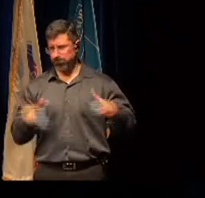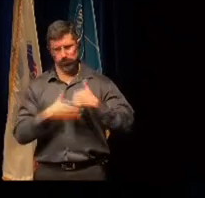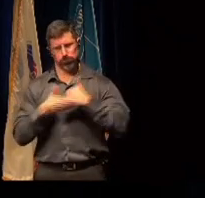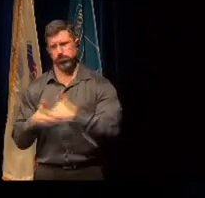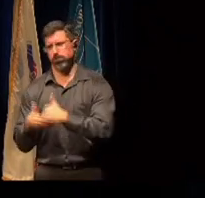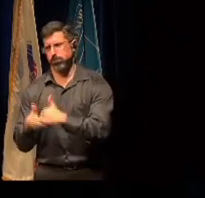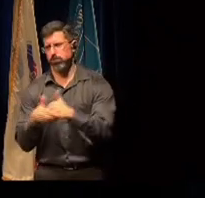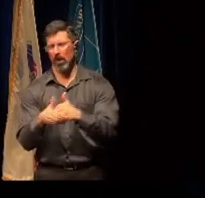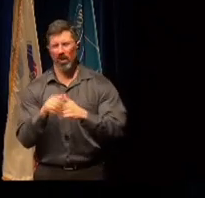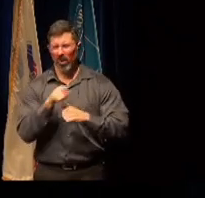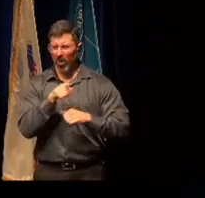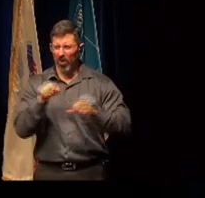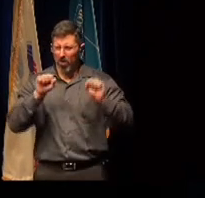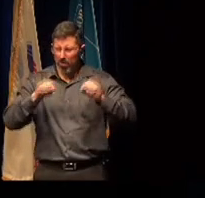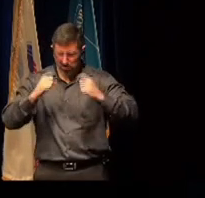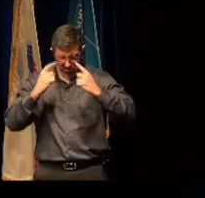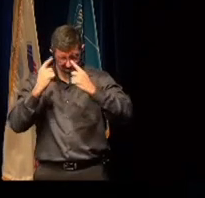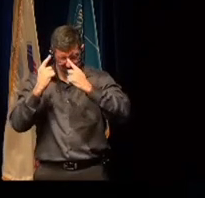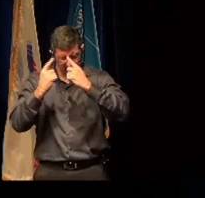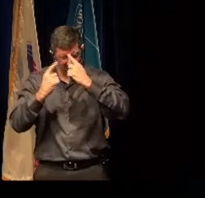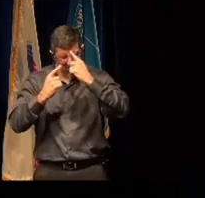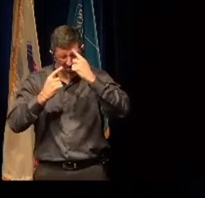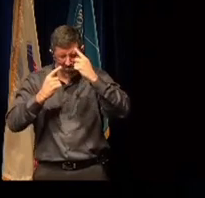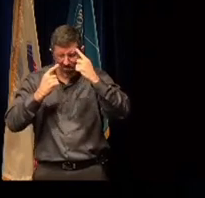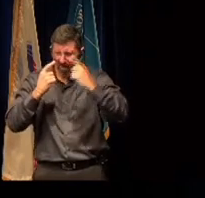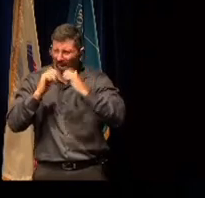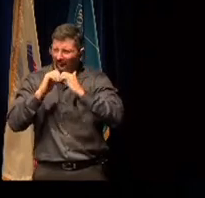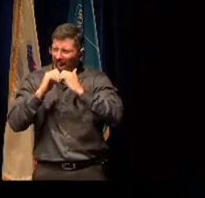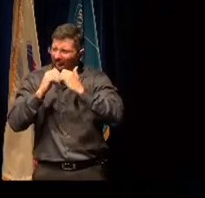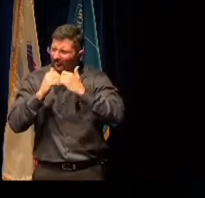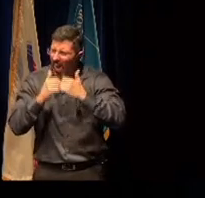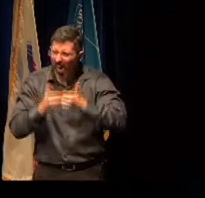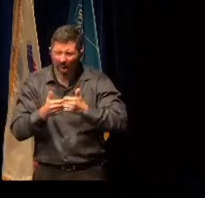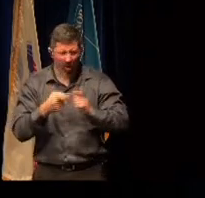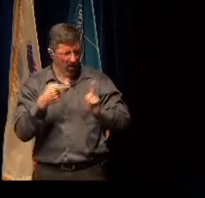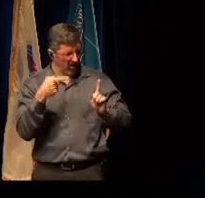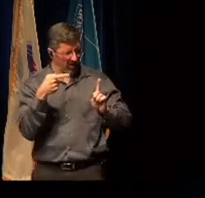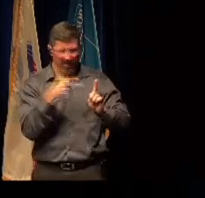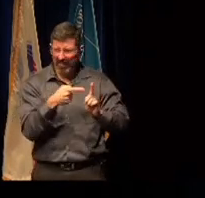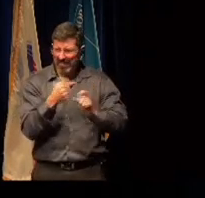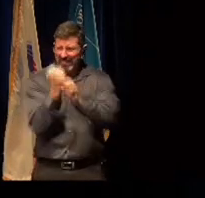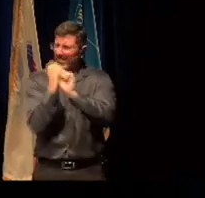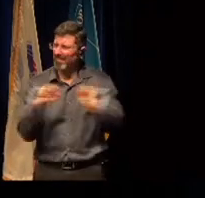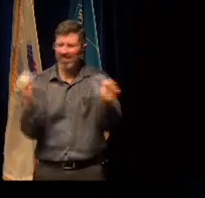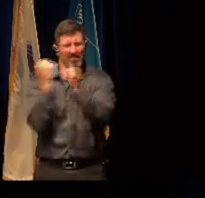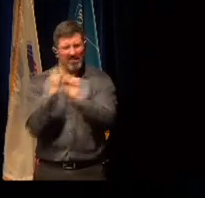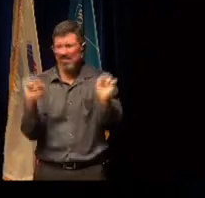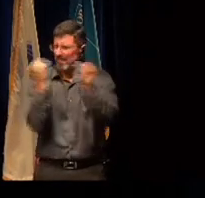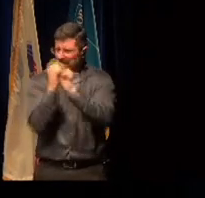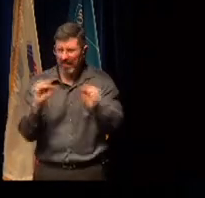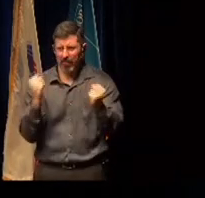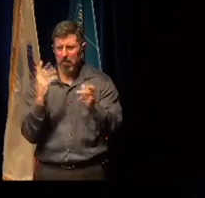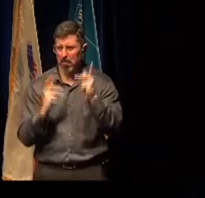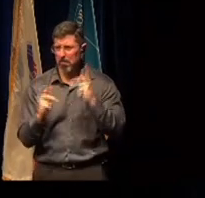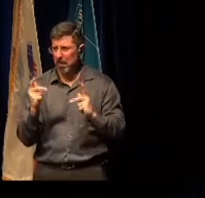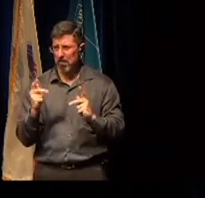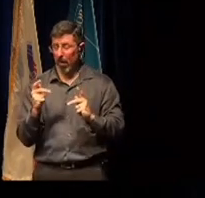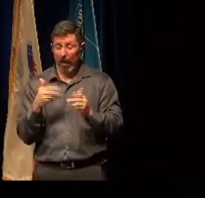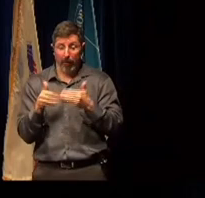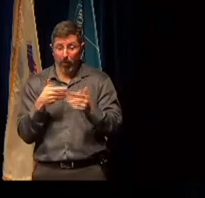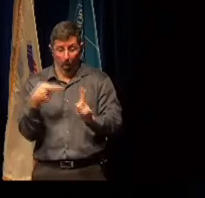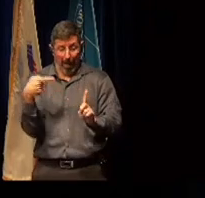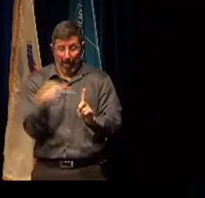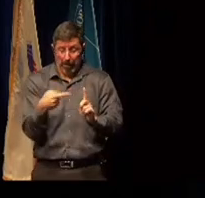pondering how he pushed himself to save a multitude of lives while he himself was nearly mortally wounded,